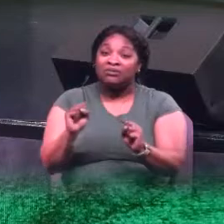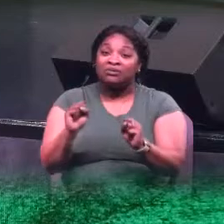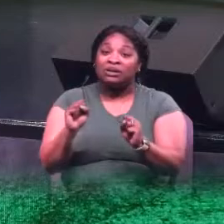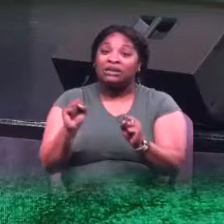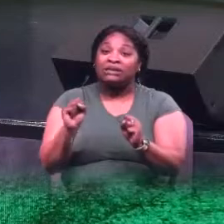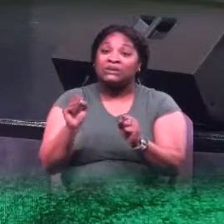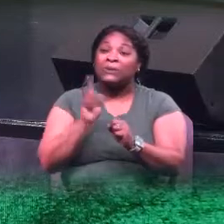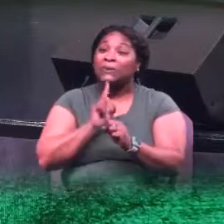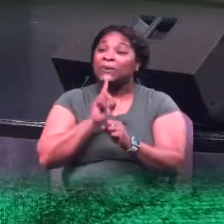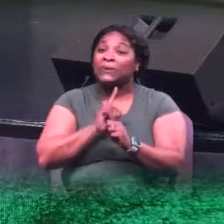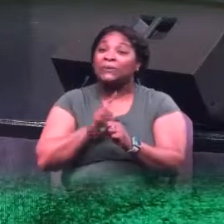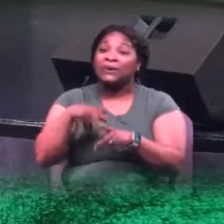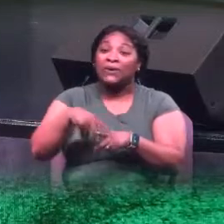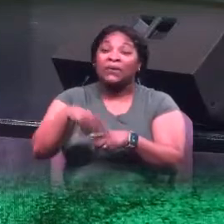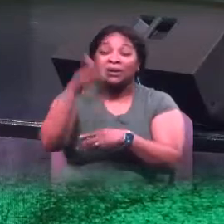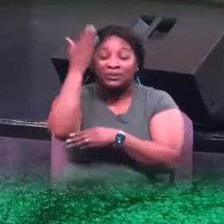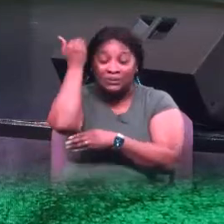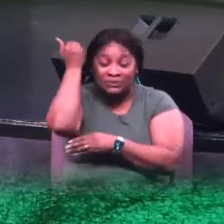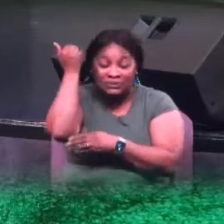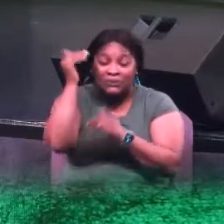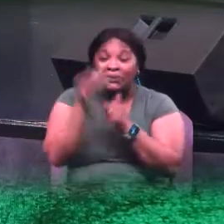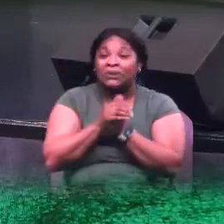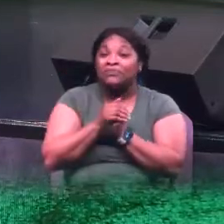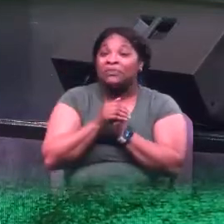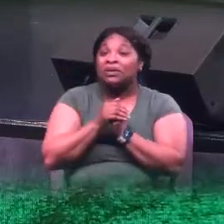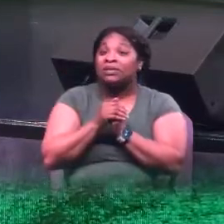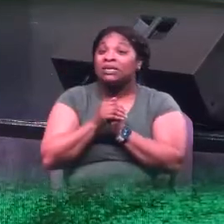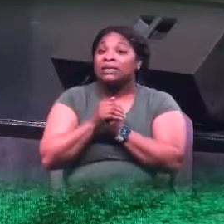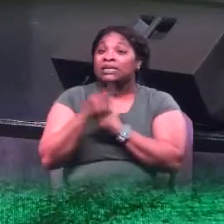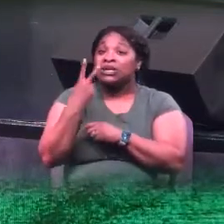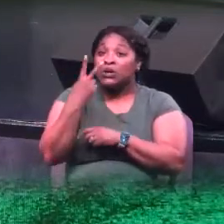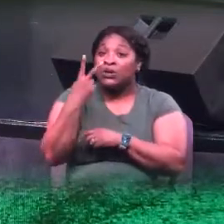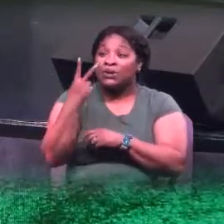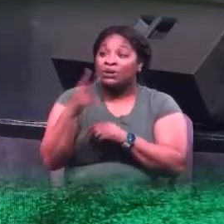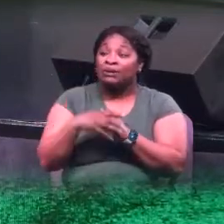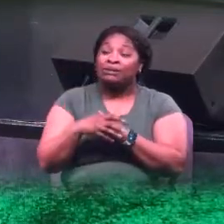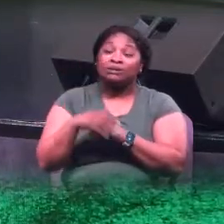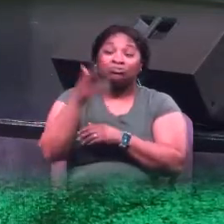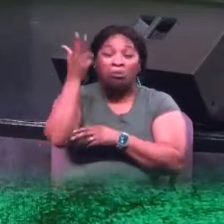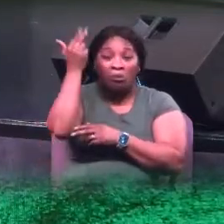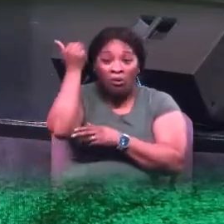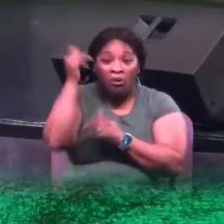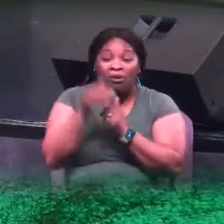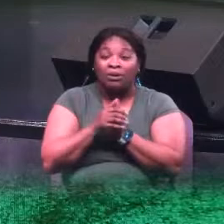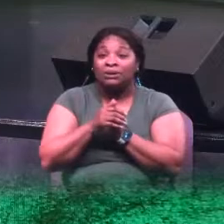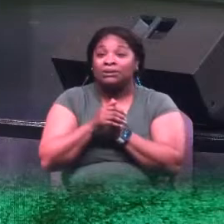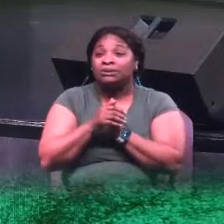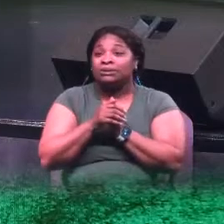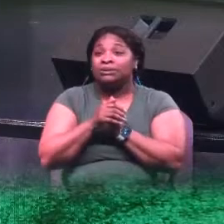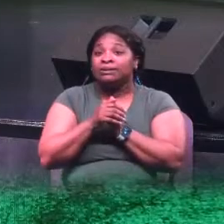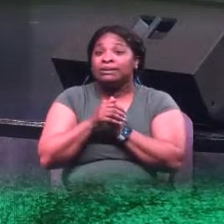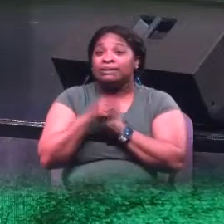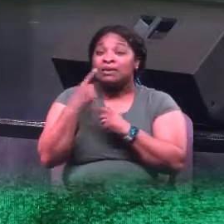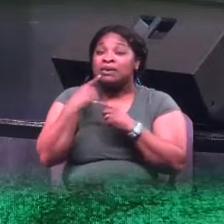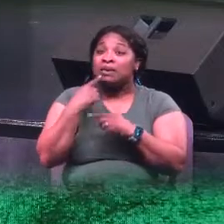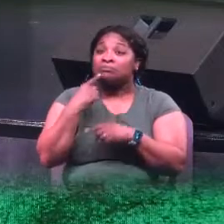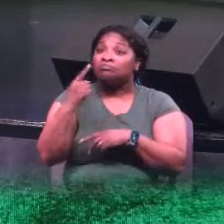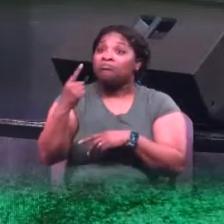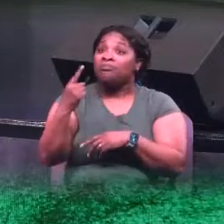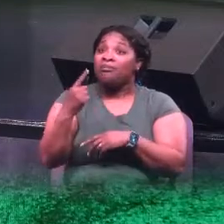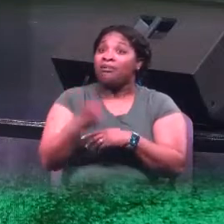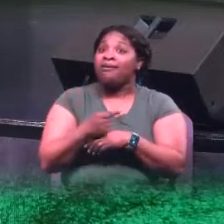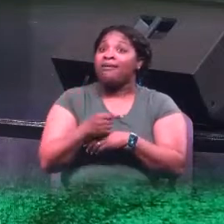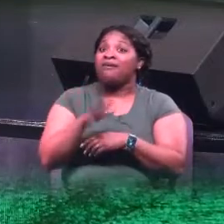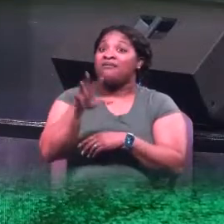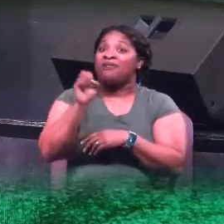lowly and riding on a donkey, a colt, the foal of a donkey. He prophesies 500